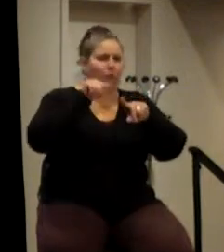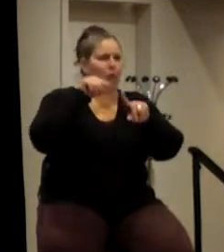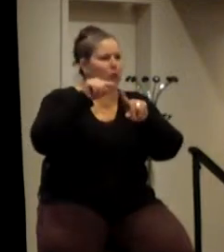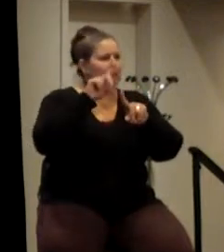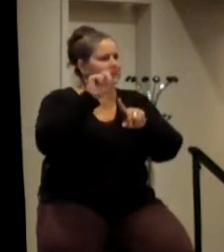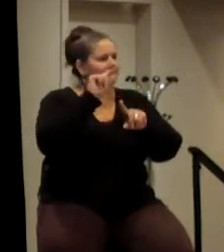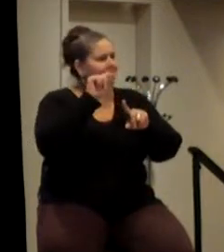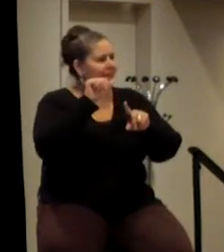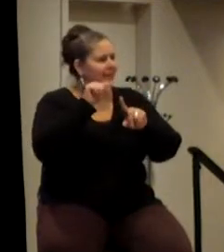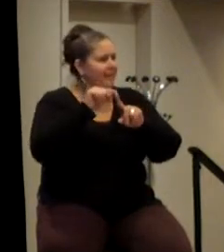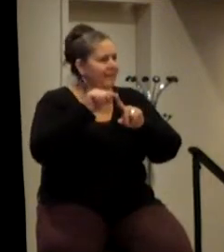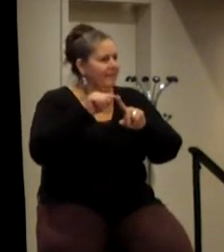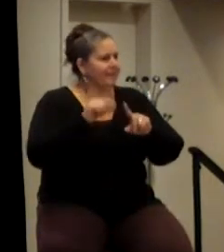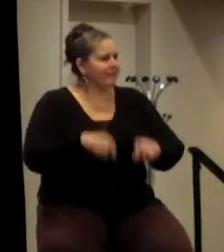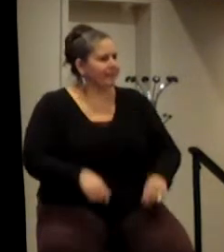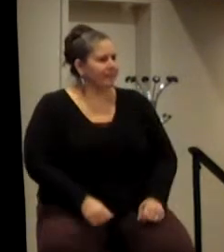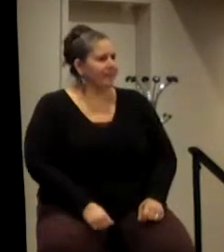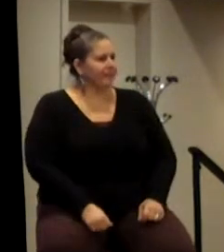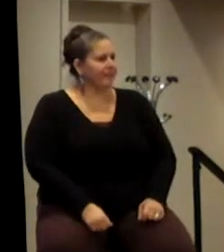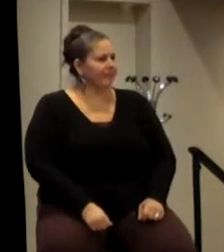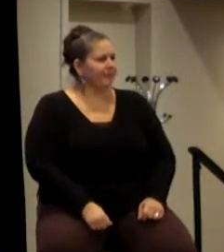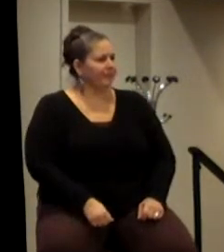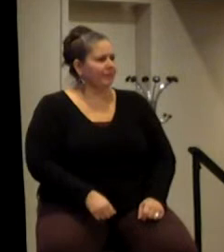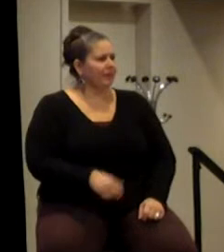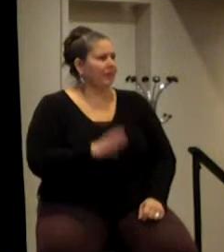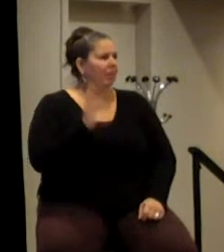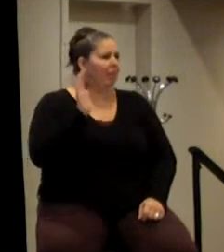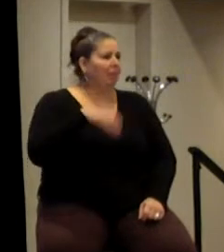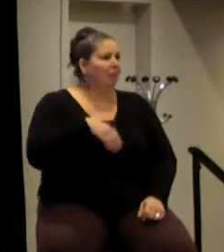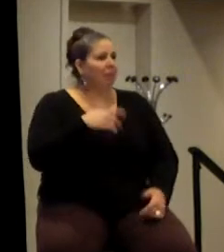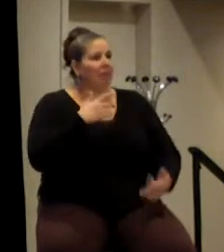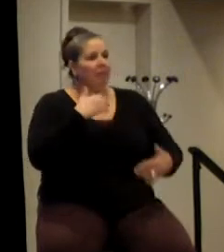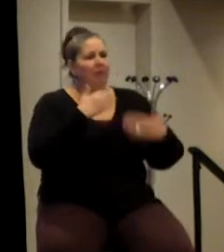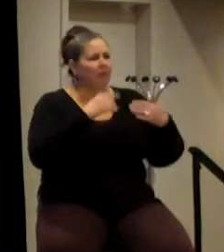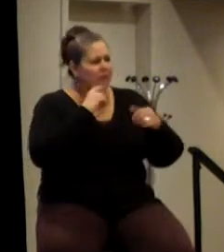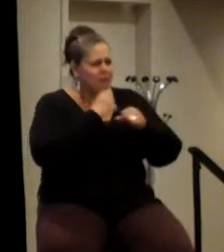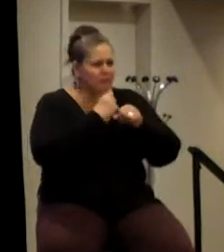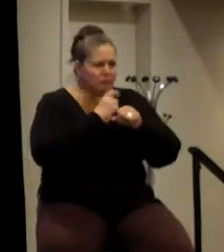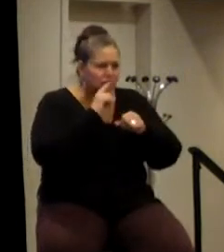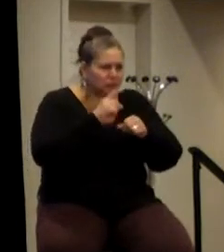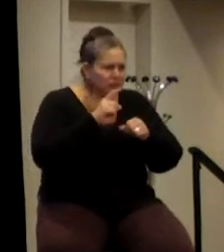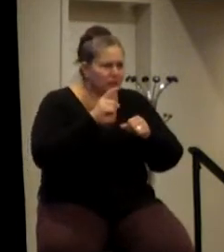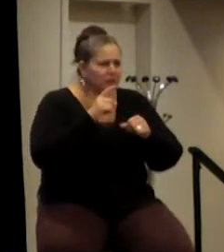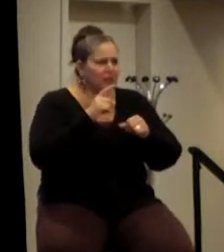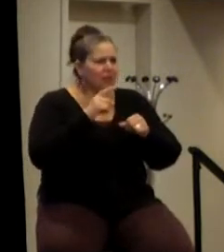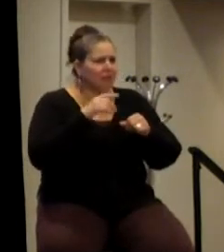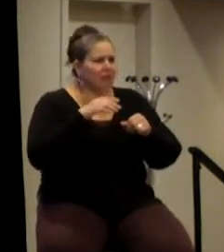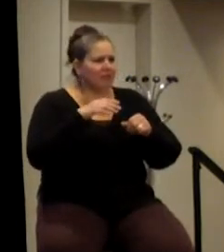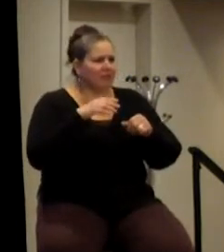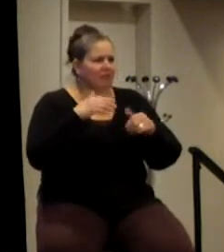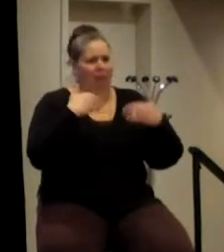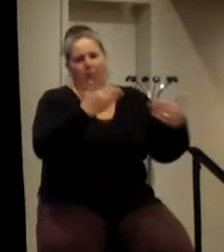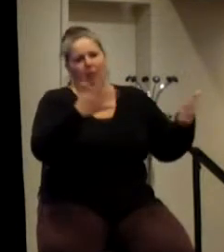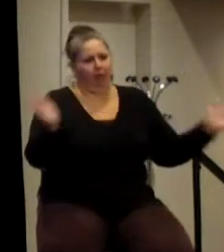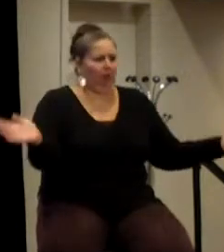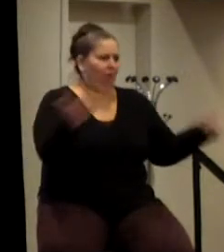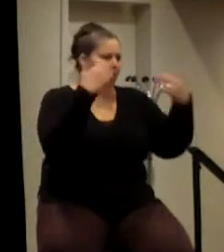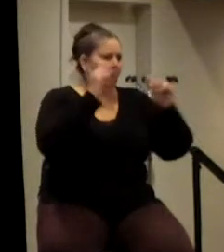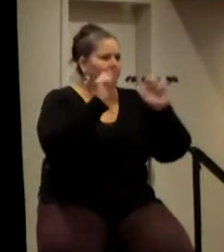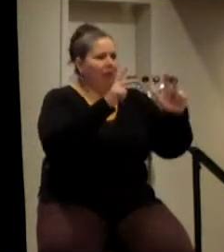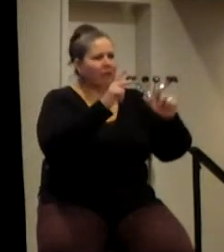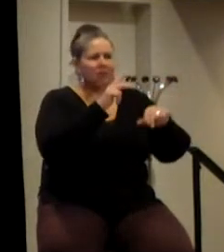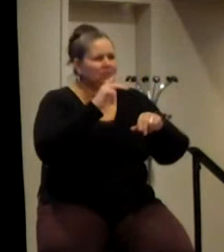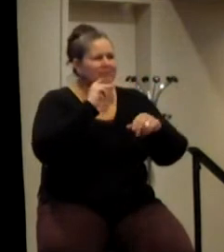around. The data showed very clearly that we could adjust our quarantine